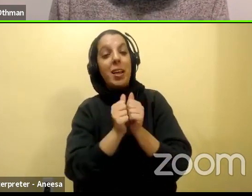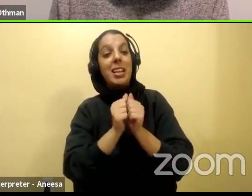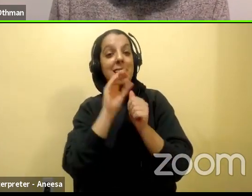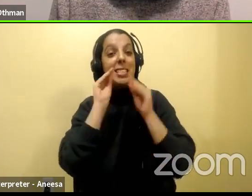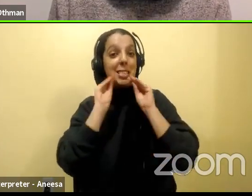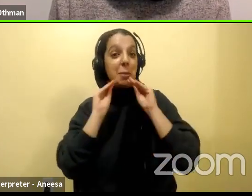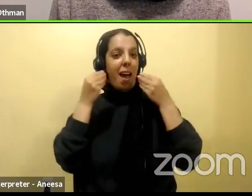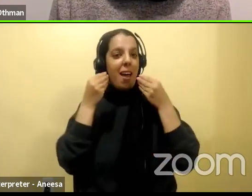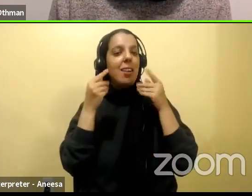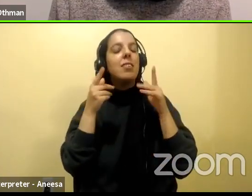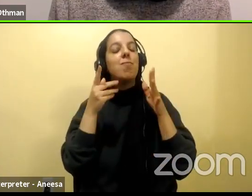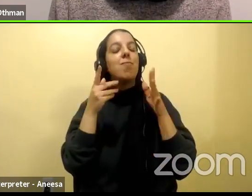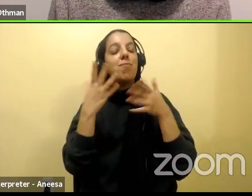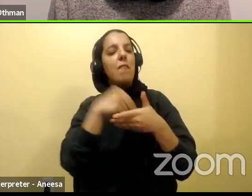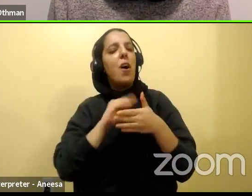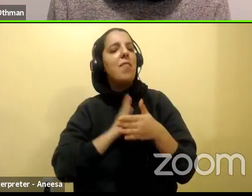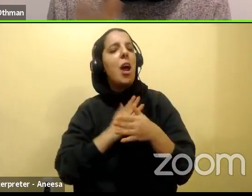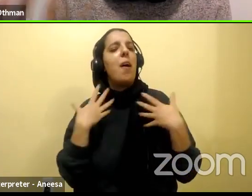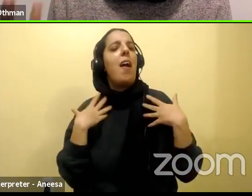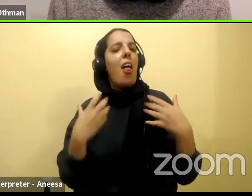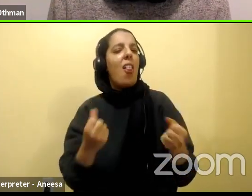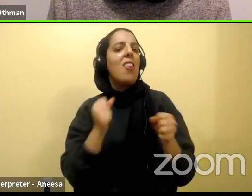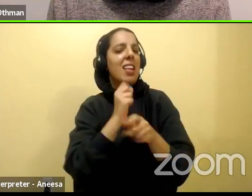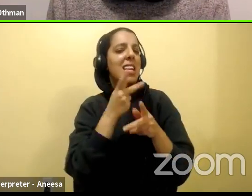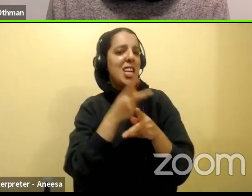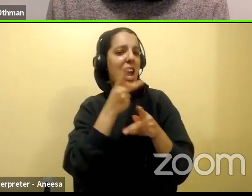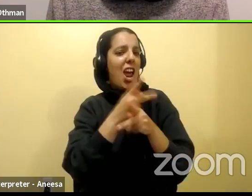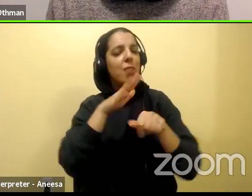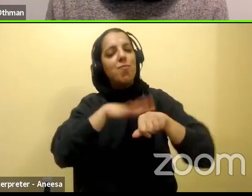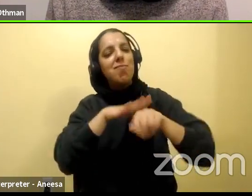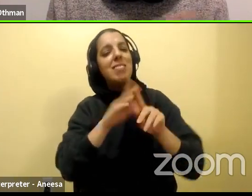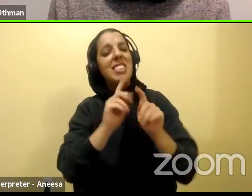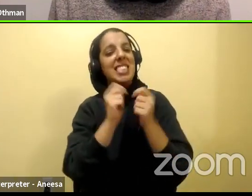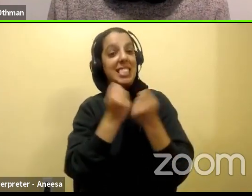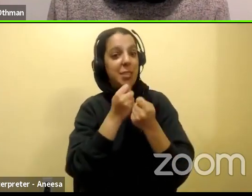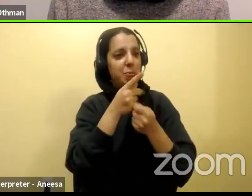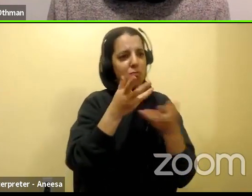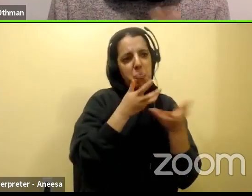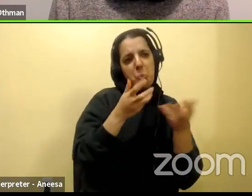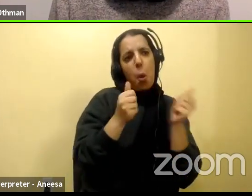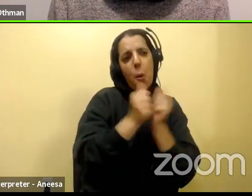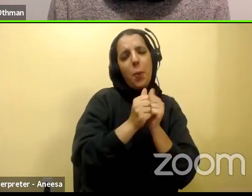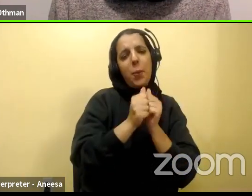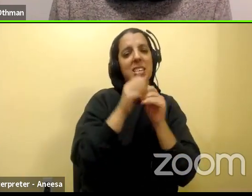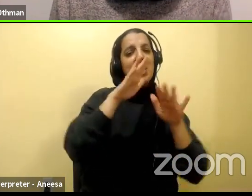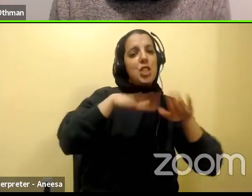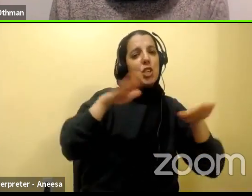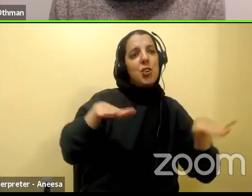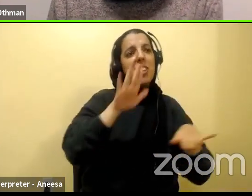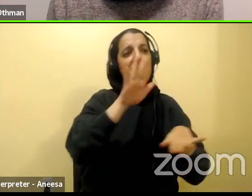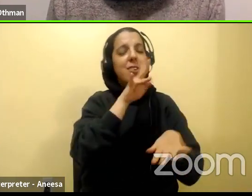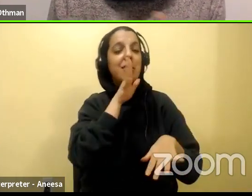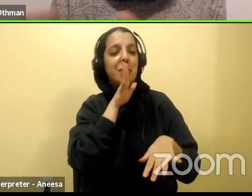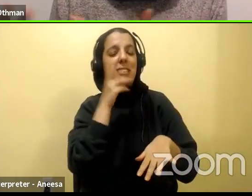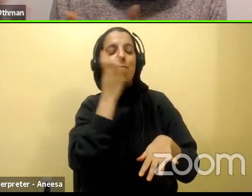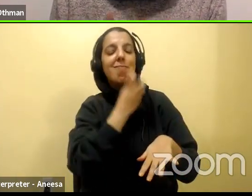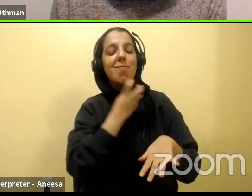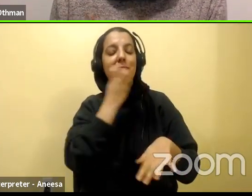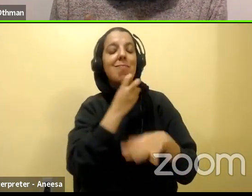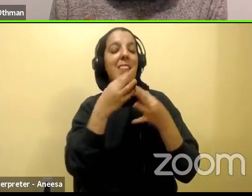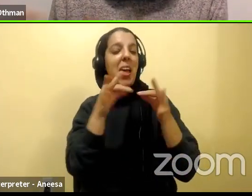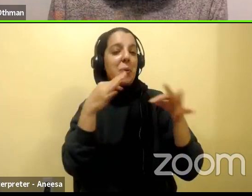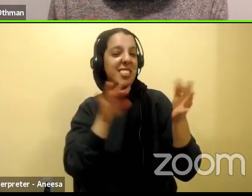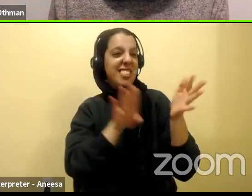So she works closely with SMILE families and children in addressing concerns related to speech and language development. And she's participated in a